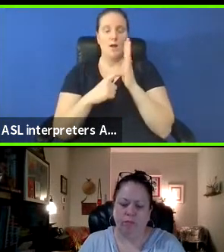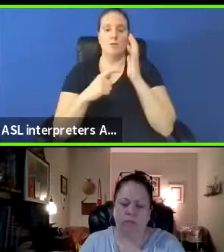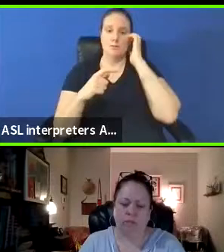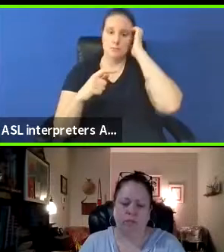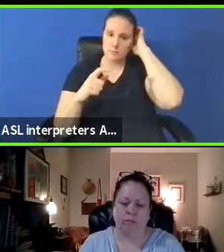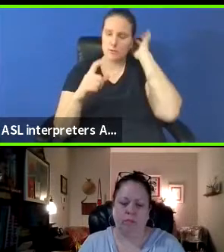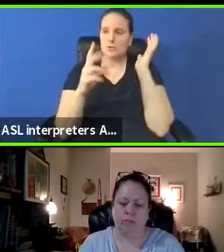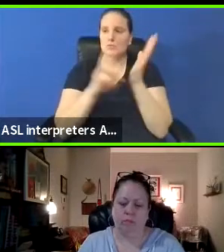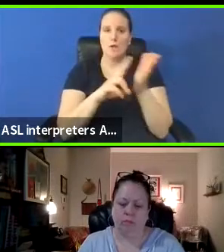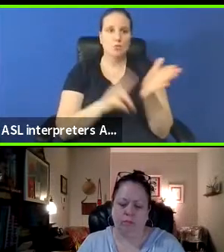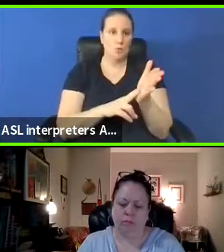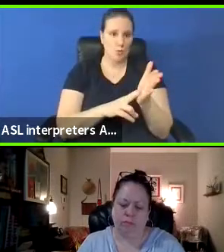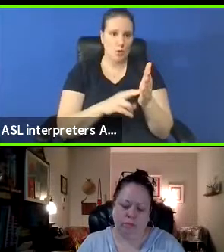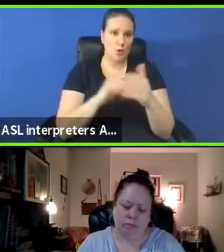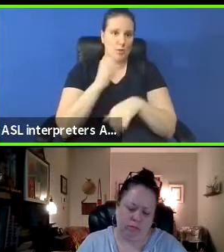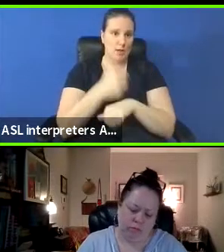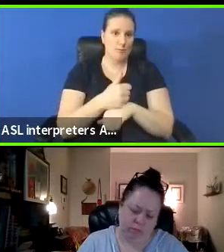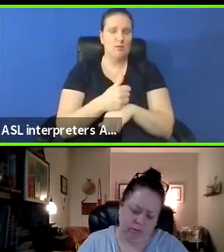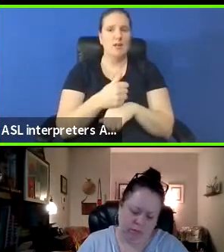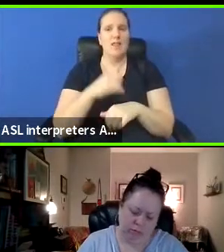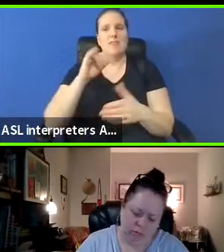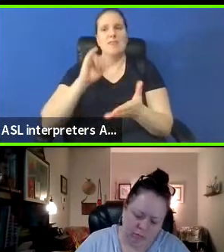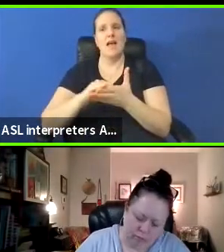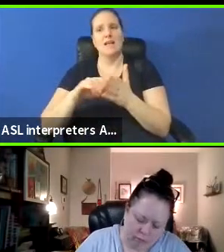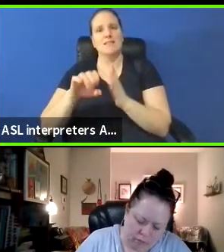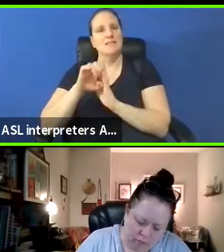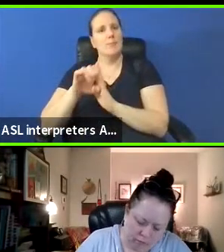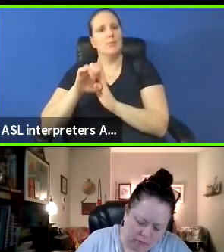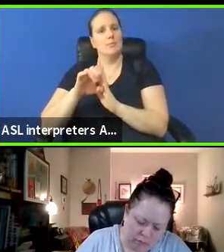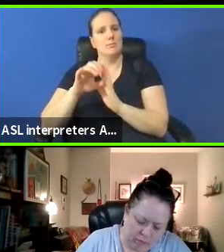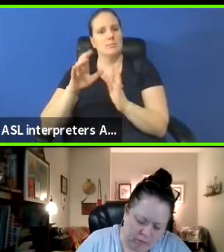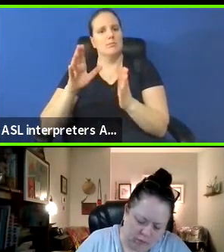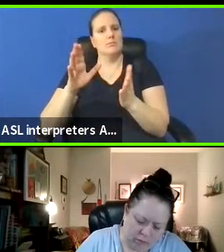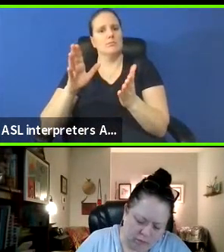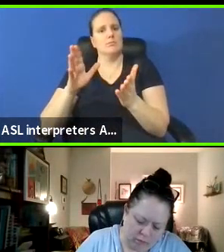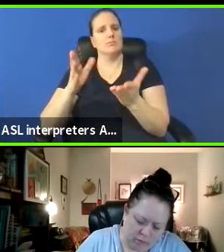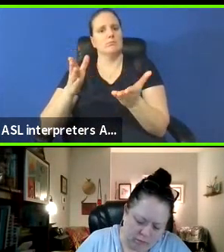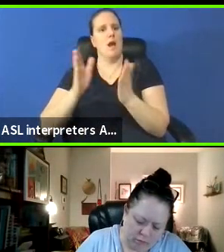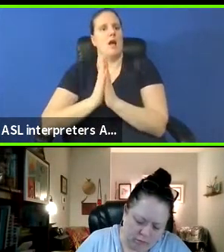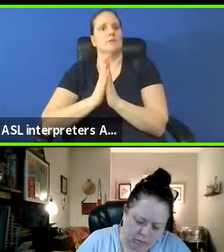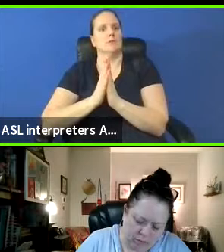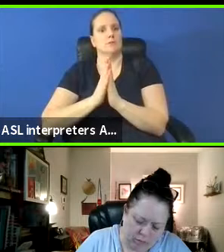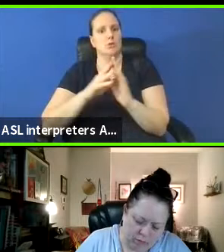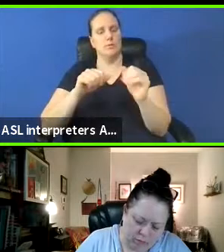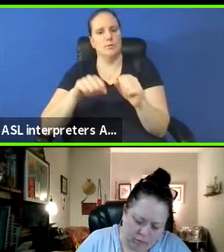contractual arrangements, is, for example, ask potential